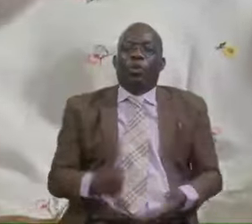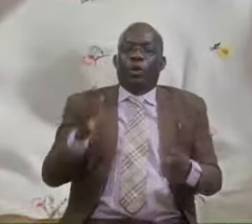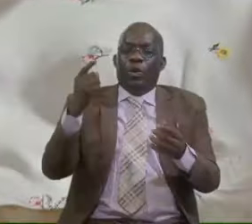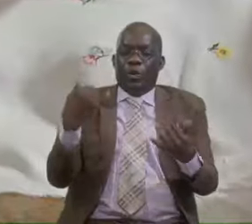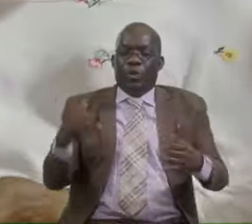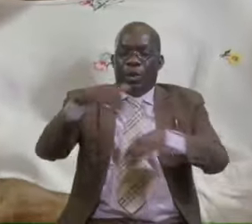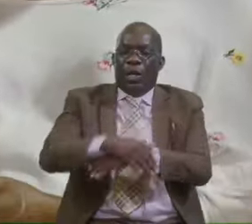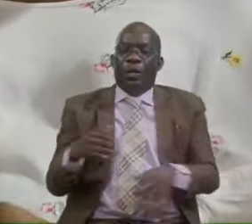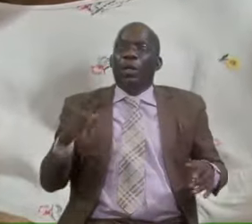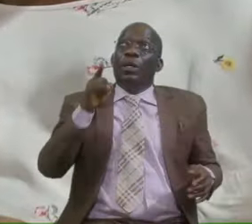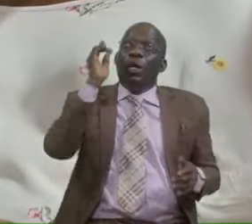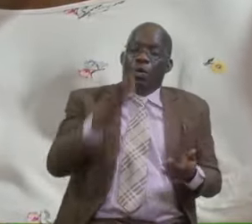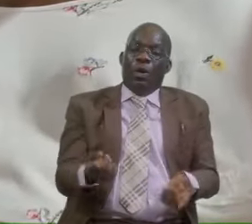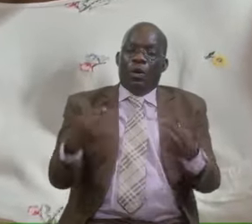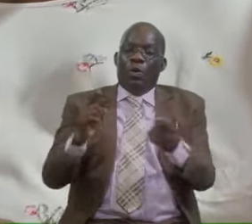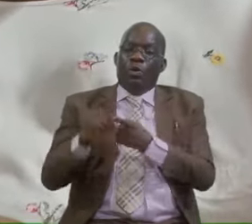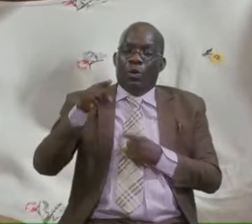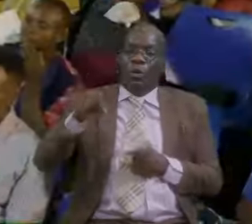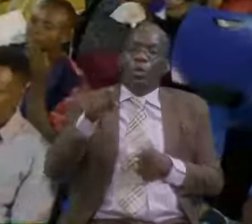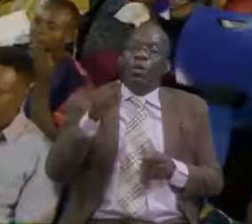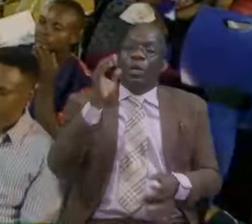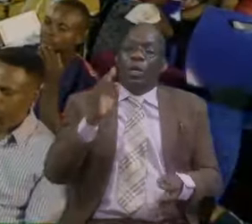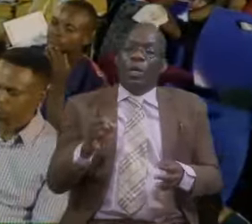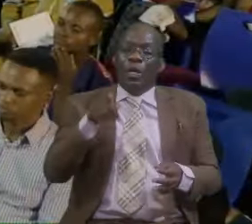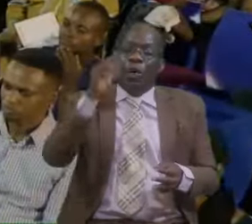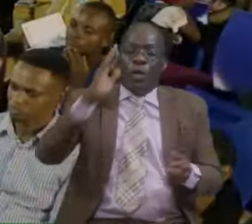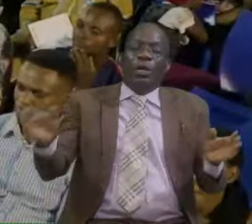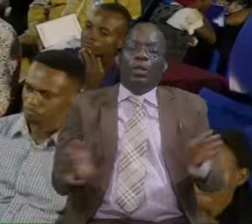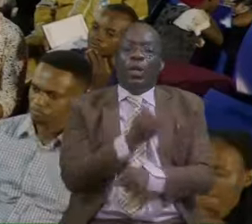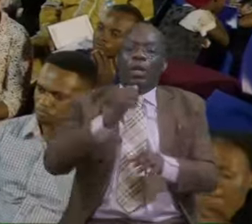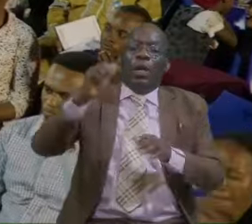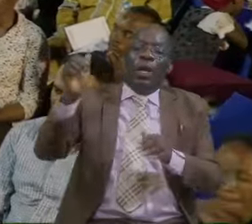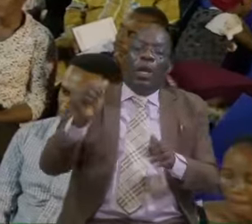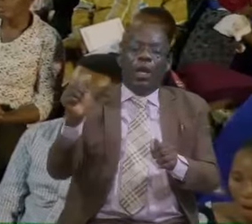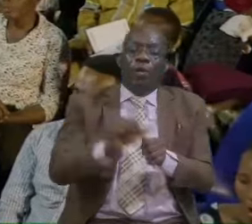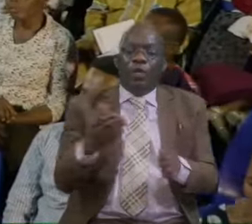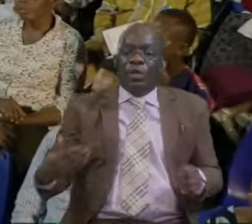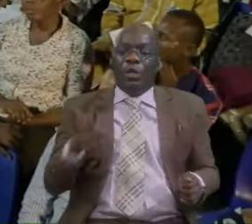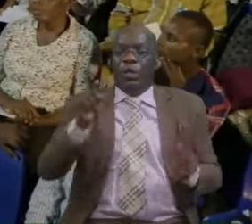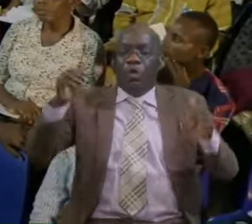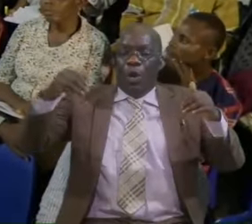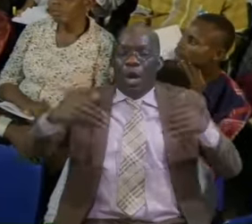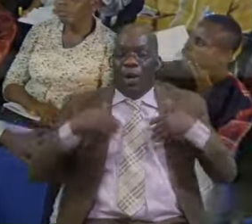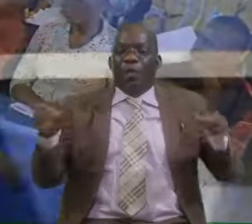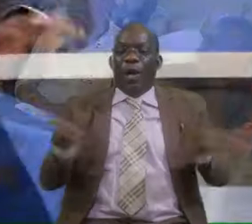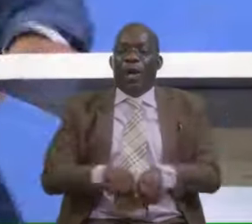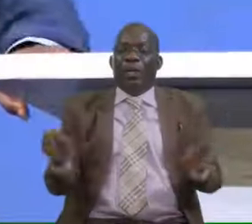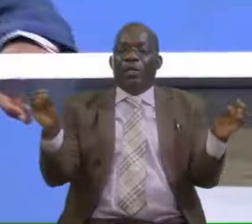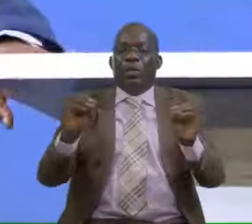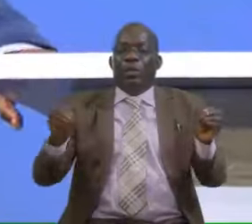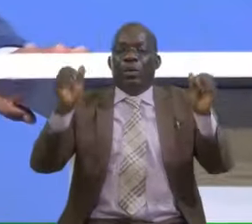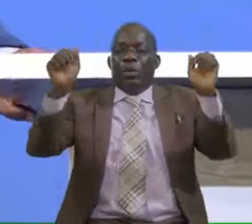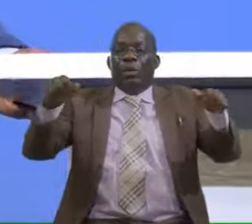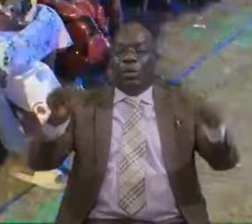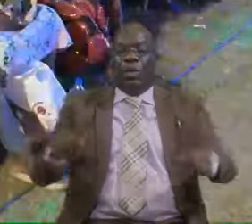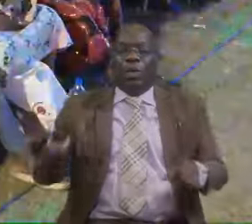will come unto you. He will remove everything you have as an impossibility